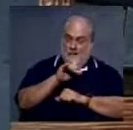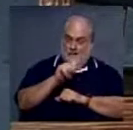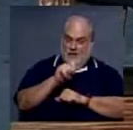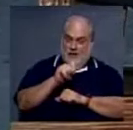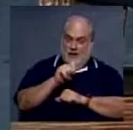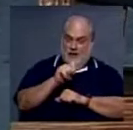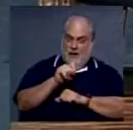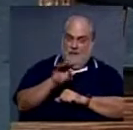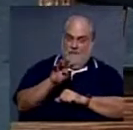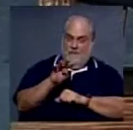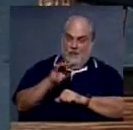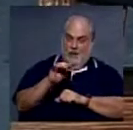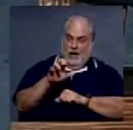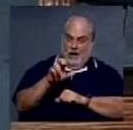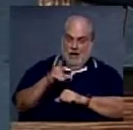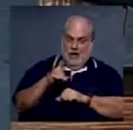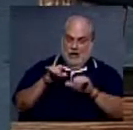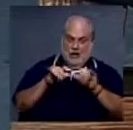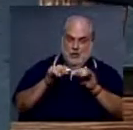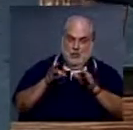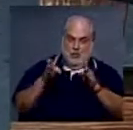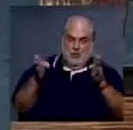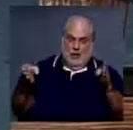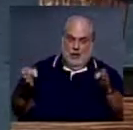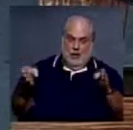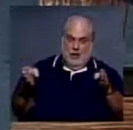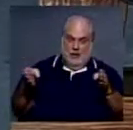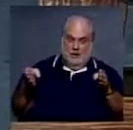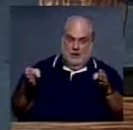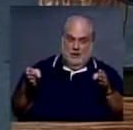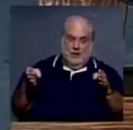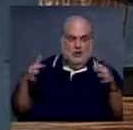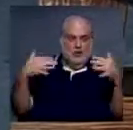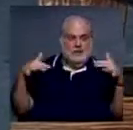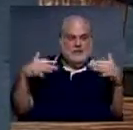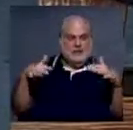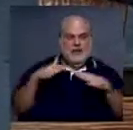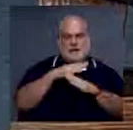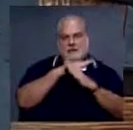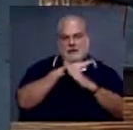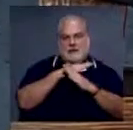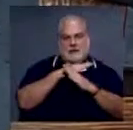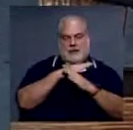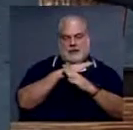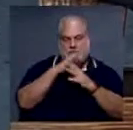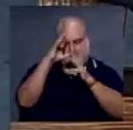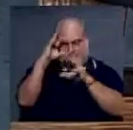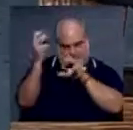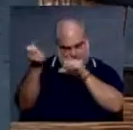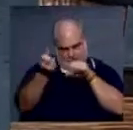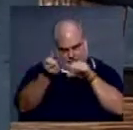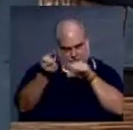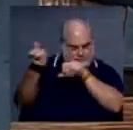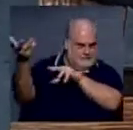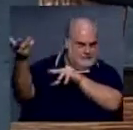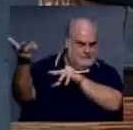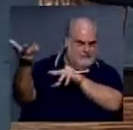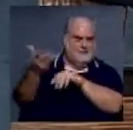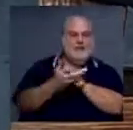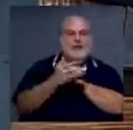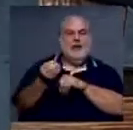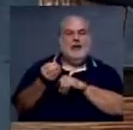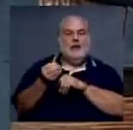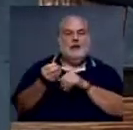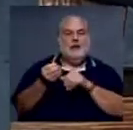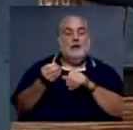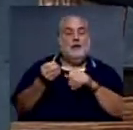wide. Once you open that, you've compromised all of your sound integrity, and you're going to have